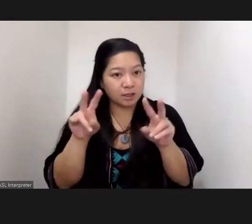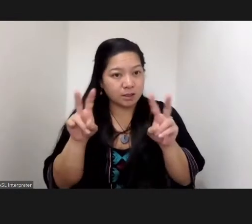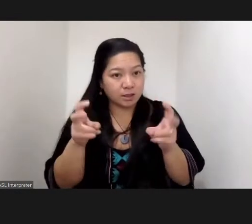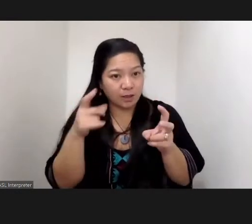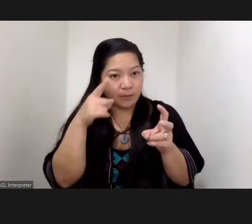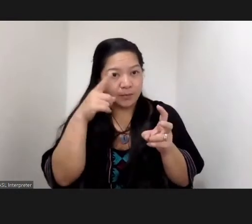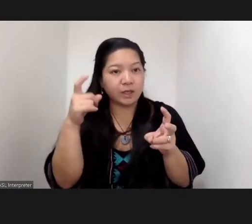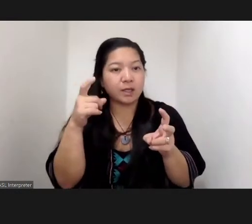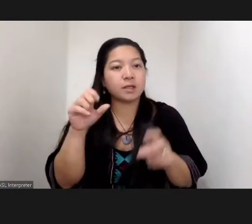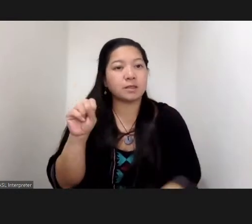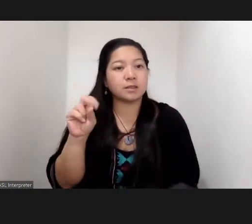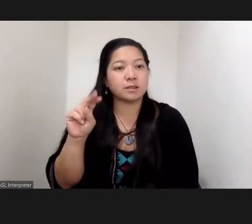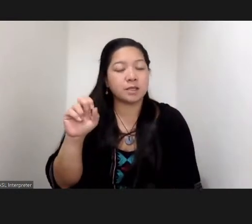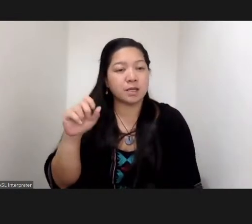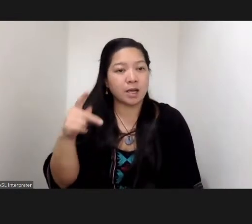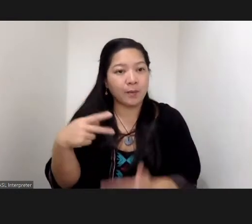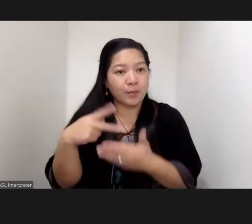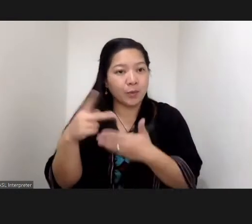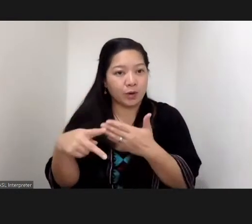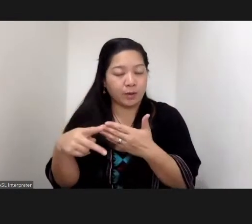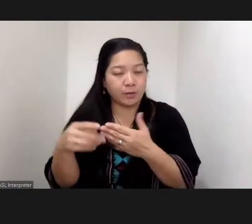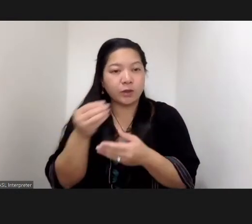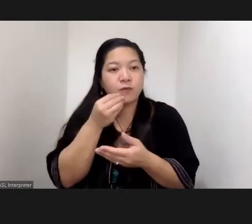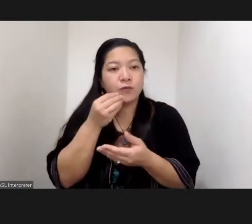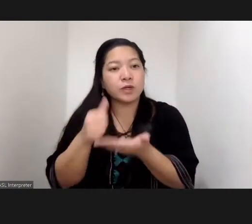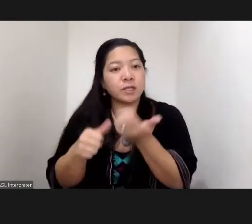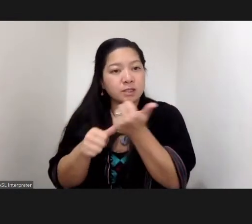the SNAP program.